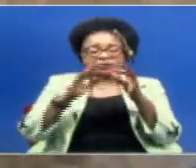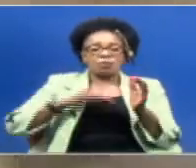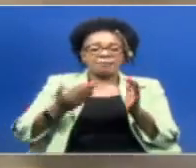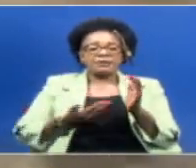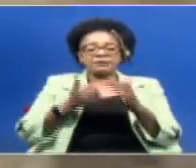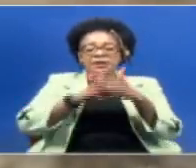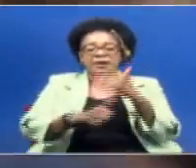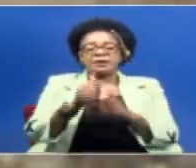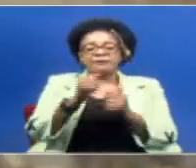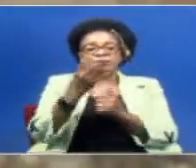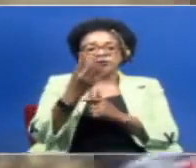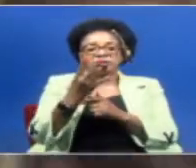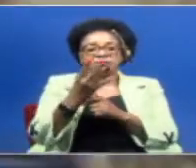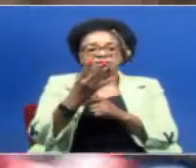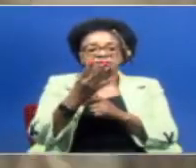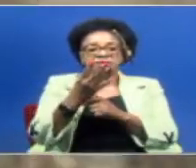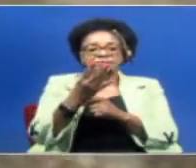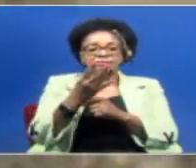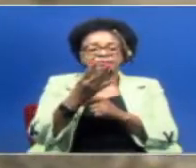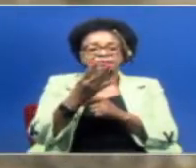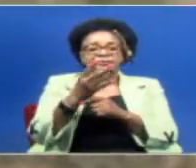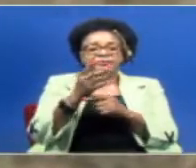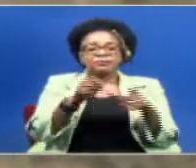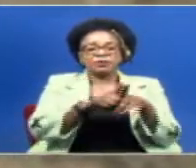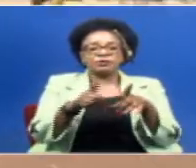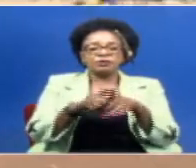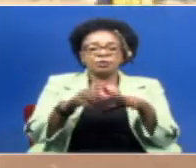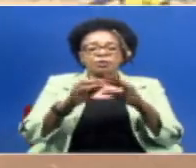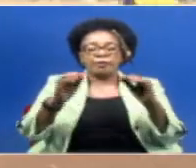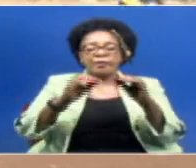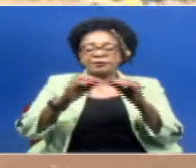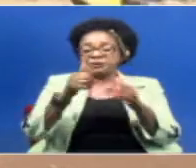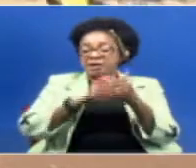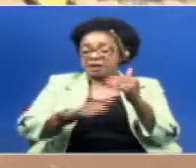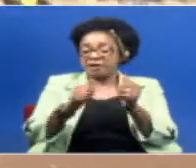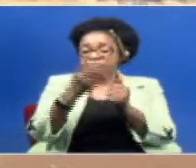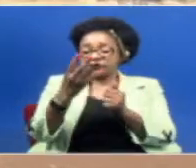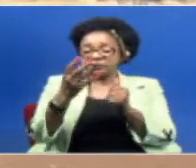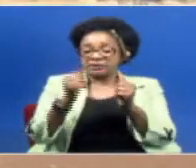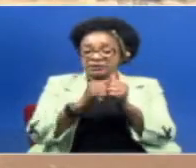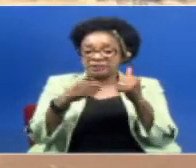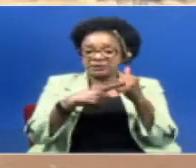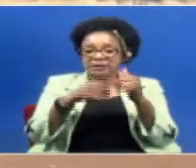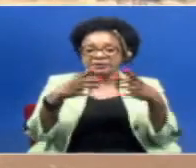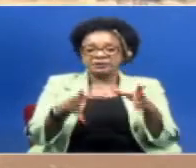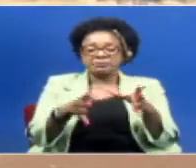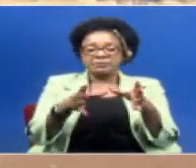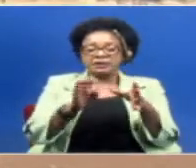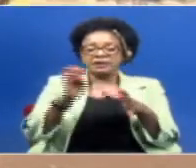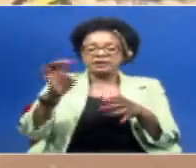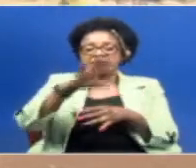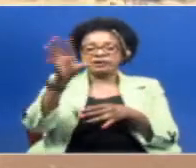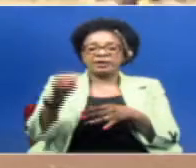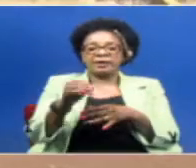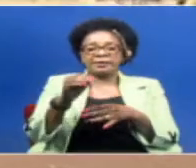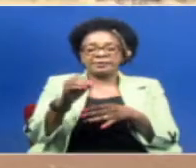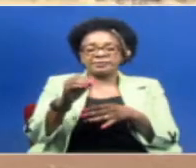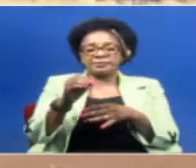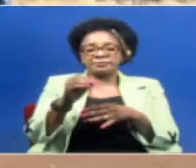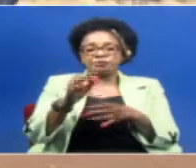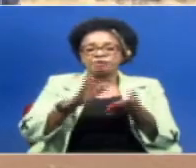under 14 Noro Cup team. And also coached the under 16 team in the East Africa Cup, where we became the